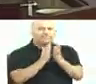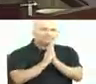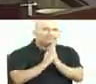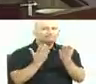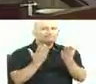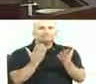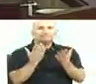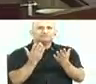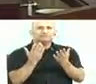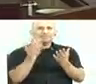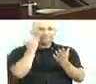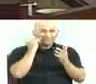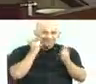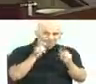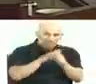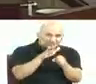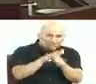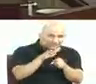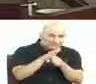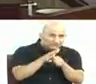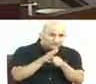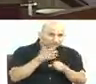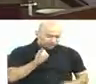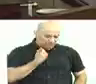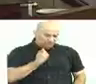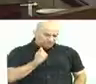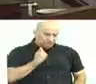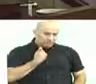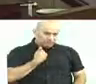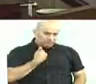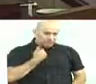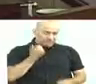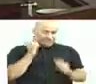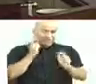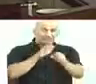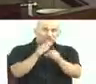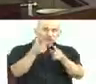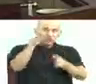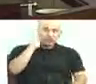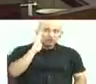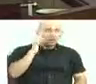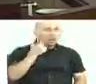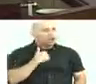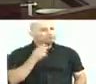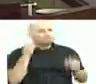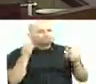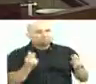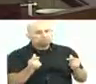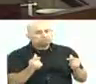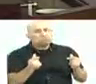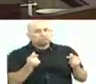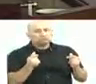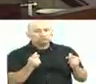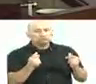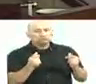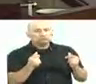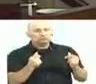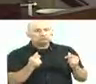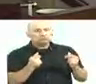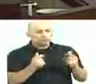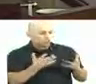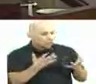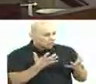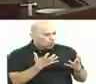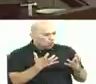whether we have given enough of ourselves to God. Our immediate urge is to relieve